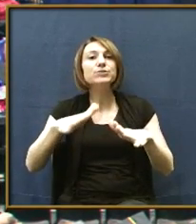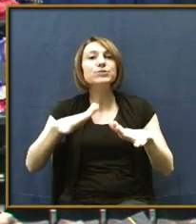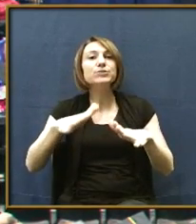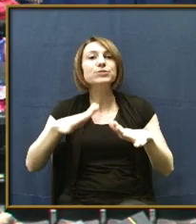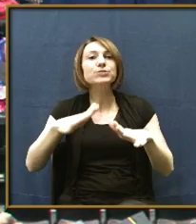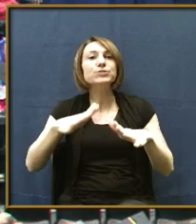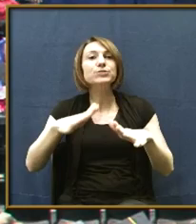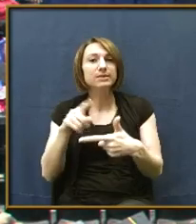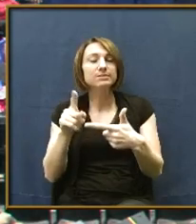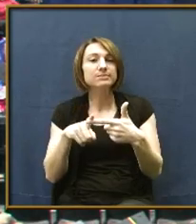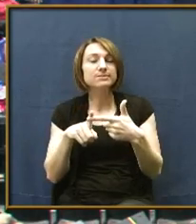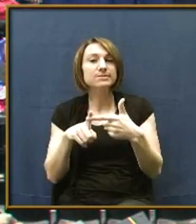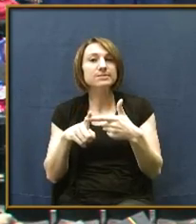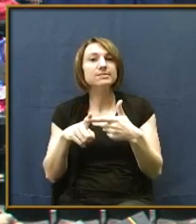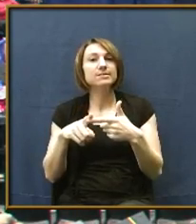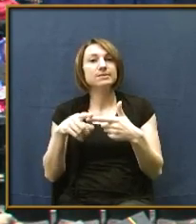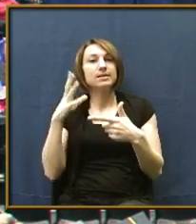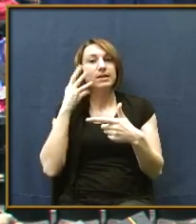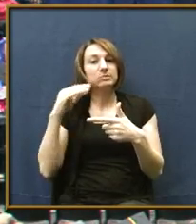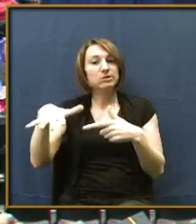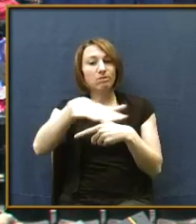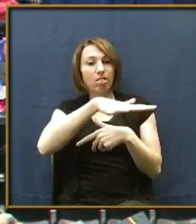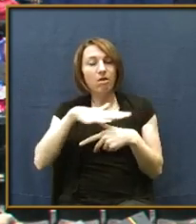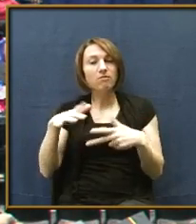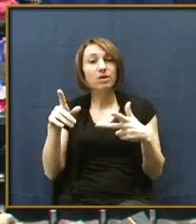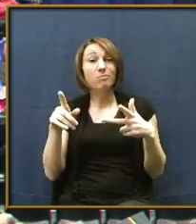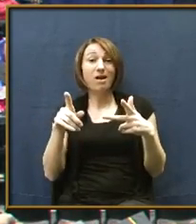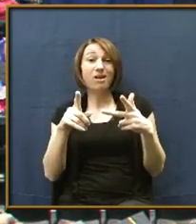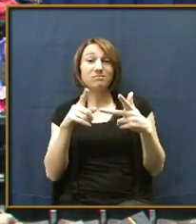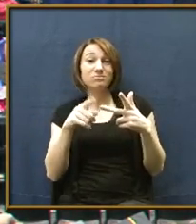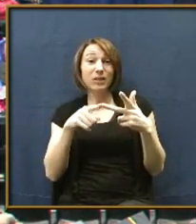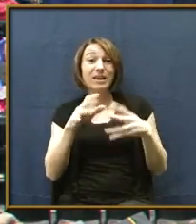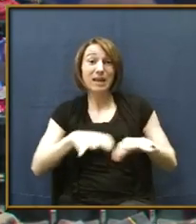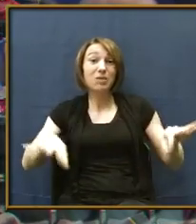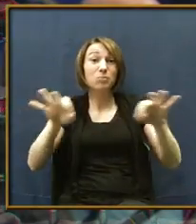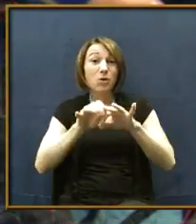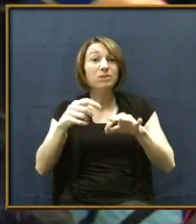budget, but more importantly, I was a good leader.